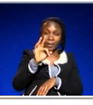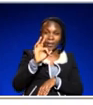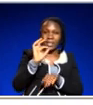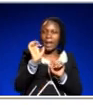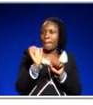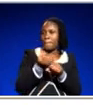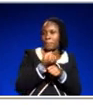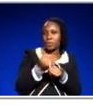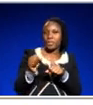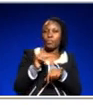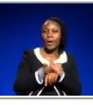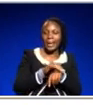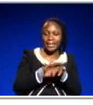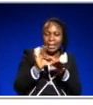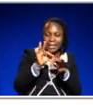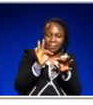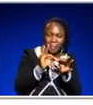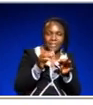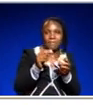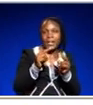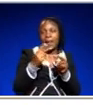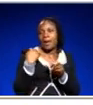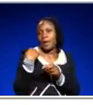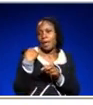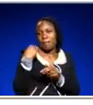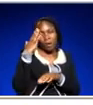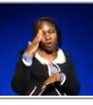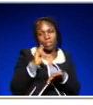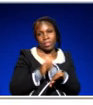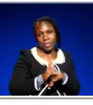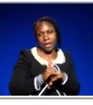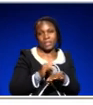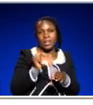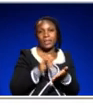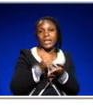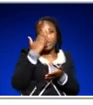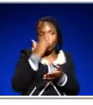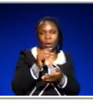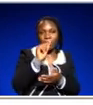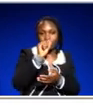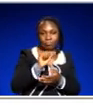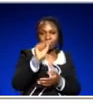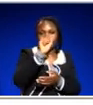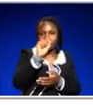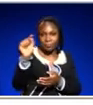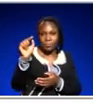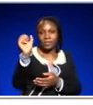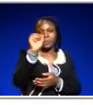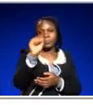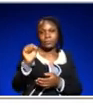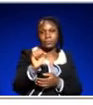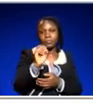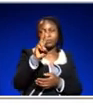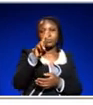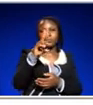cannot get an exact value, and therefore root 3 becomes a SAD. The cube root of